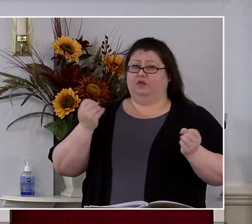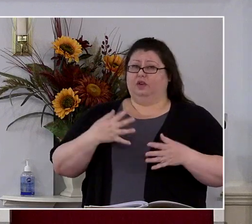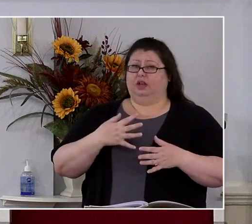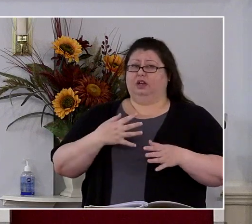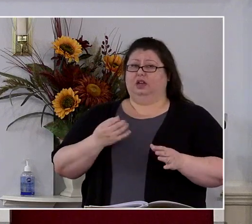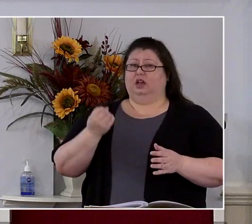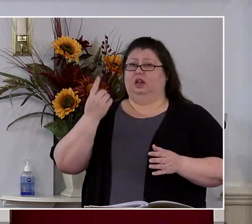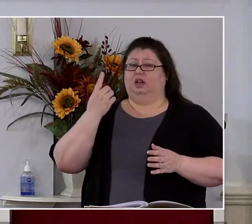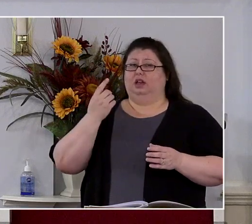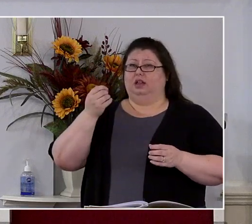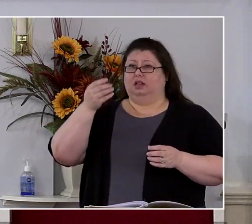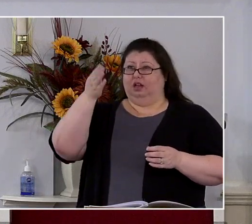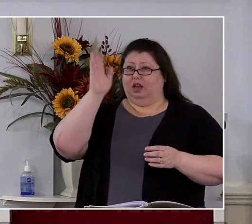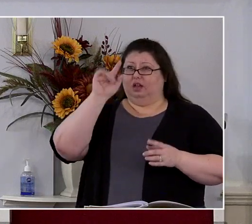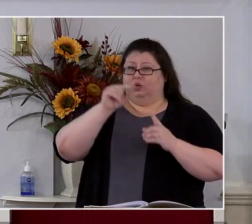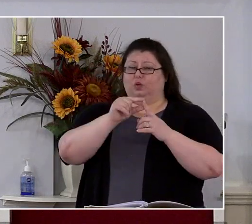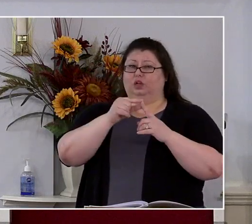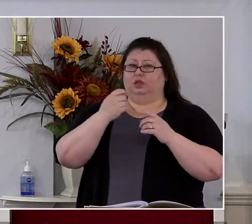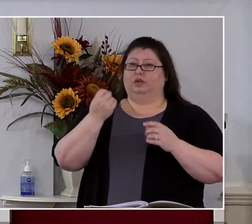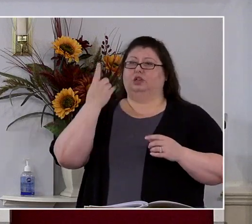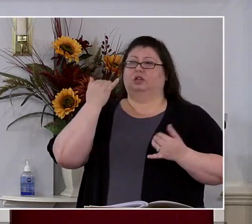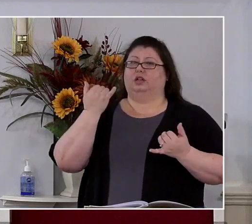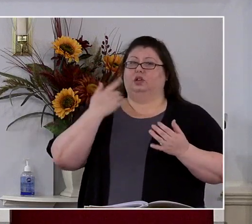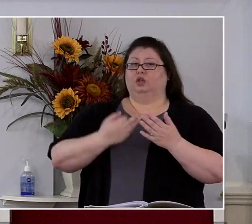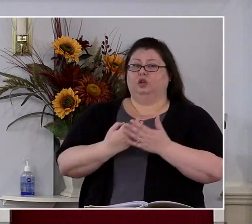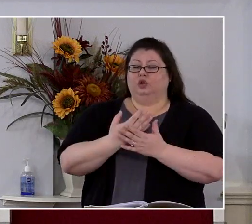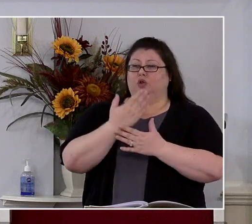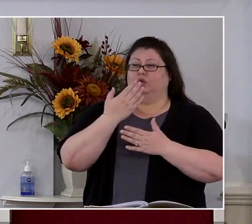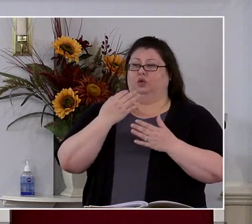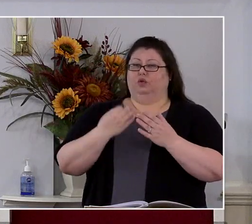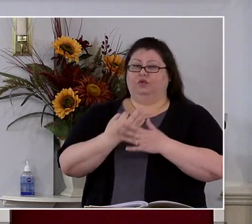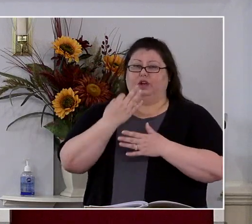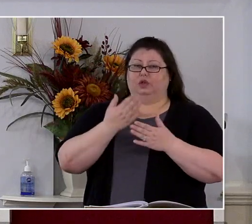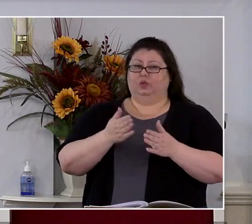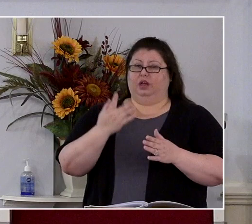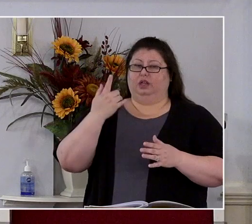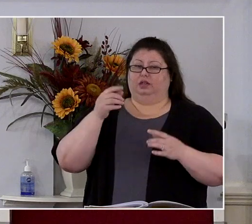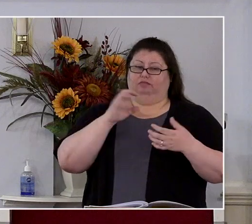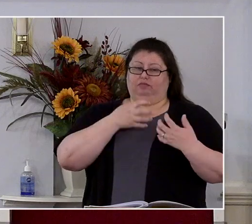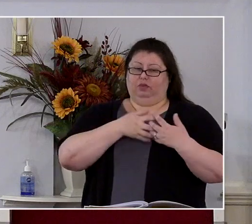in new and fresh ways relevant to the world in which we live.